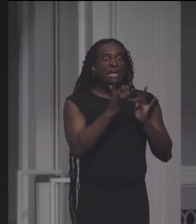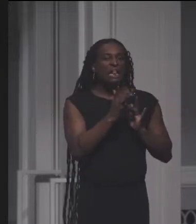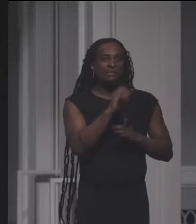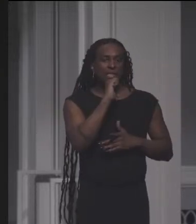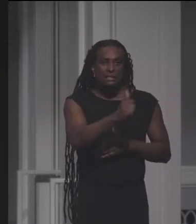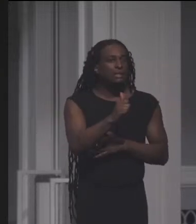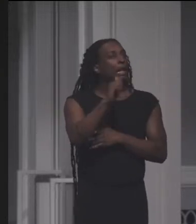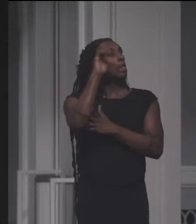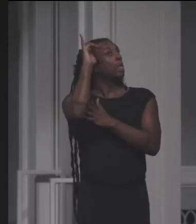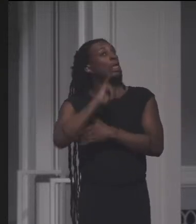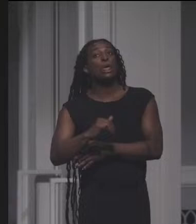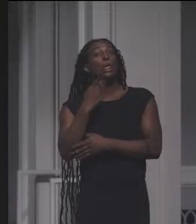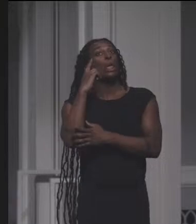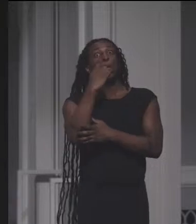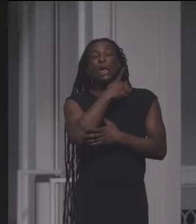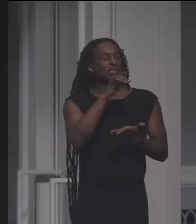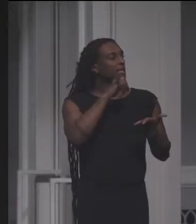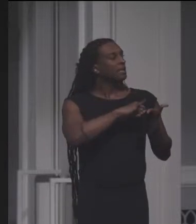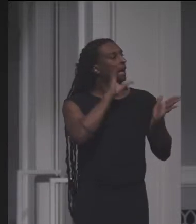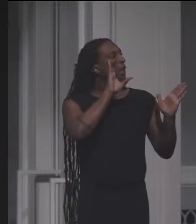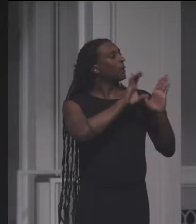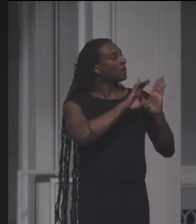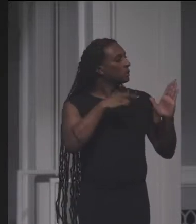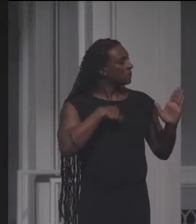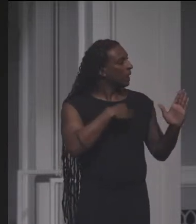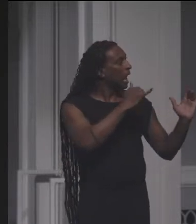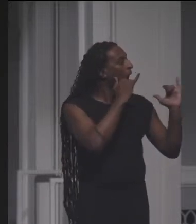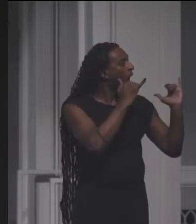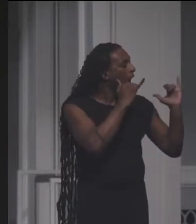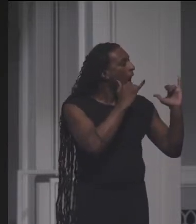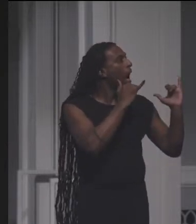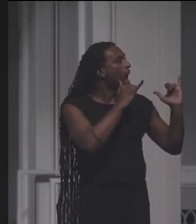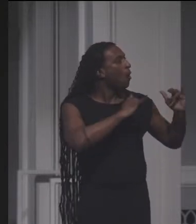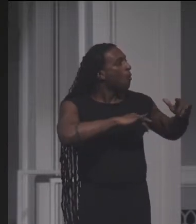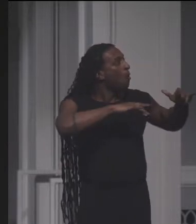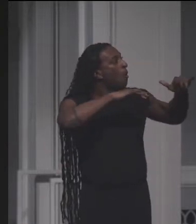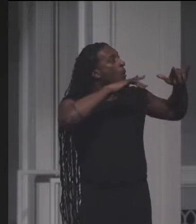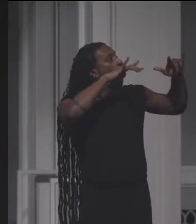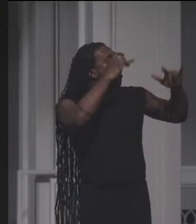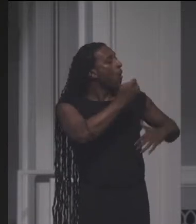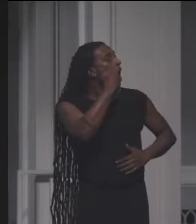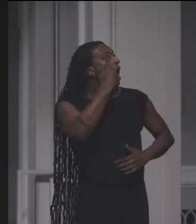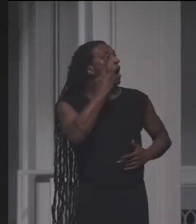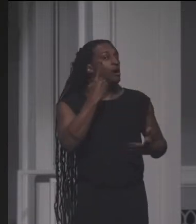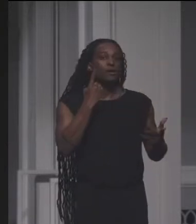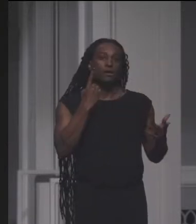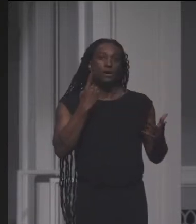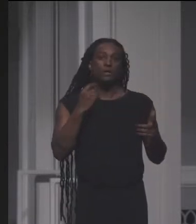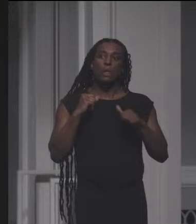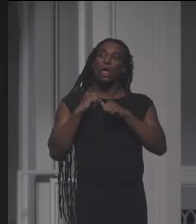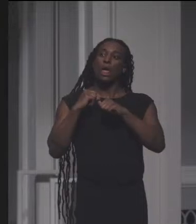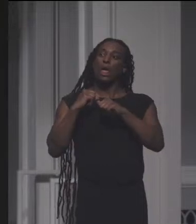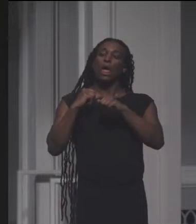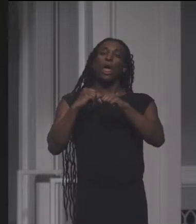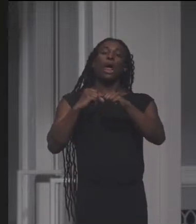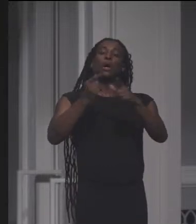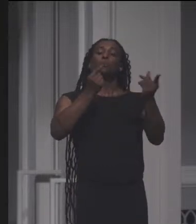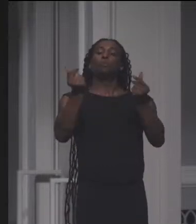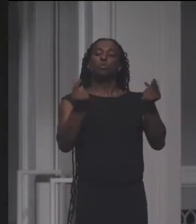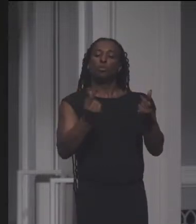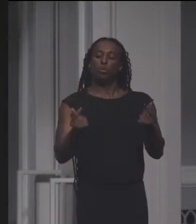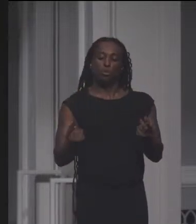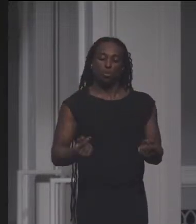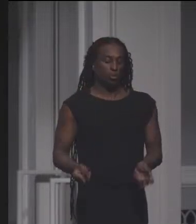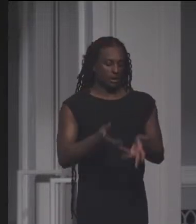the picture of Jesus I grew up with. It just keeps getting blended out.